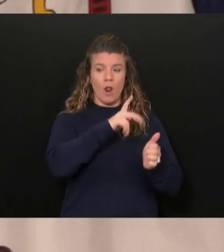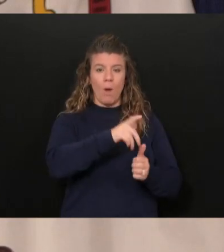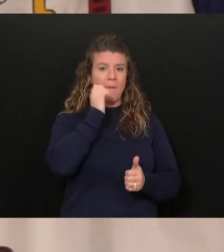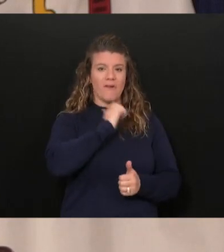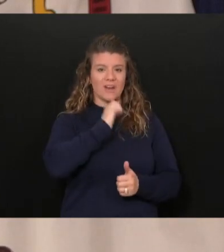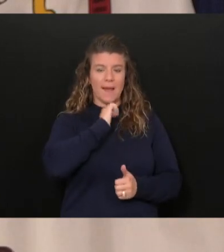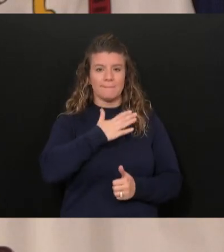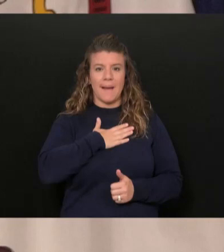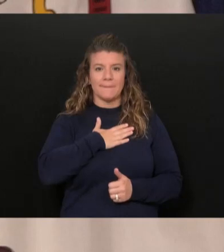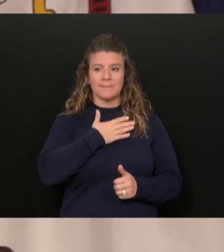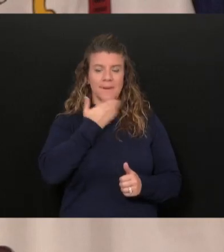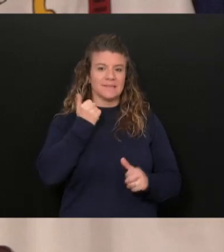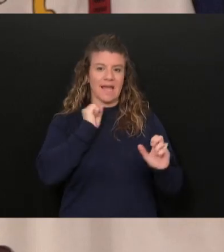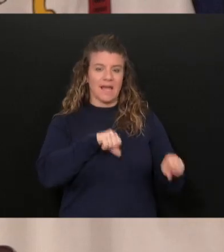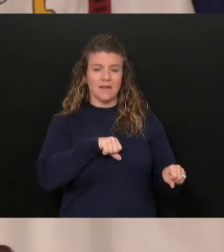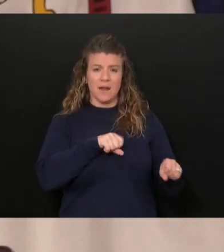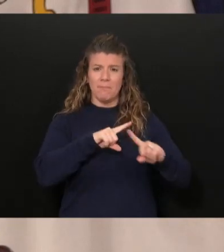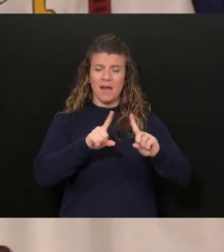can. But